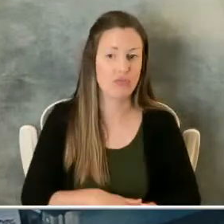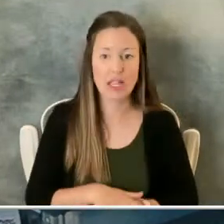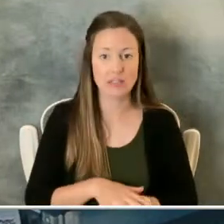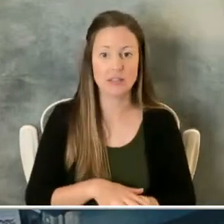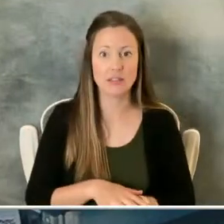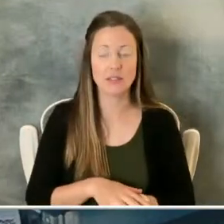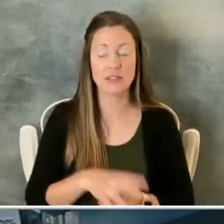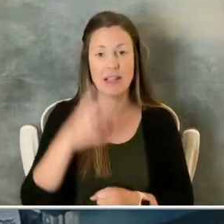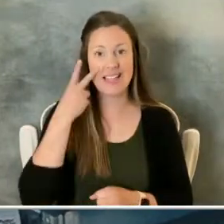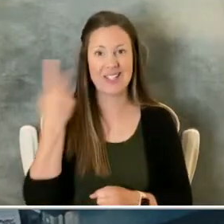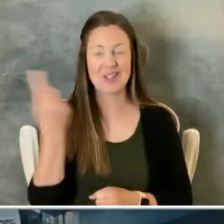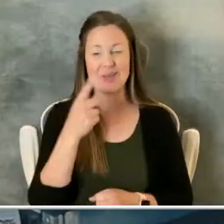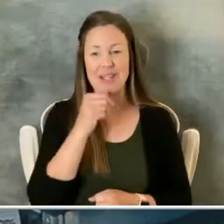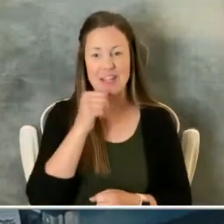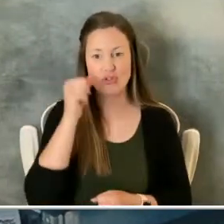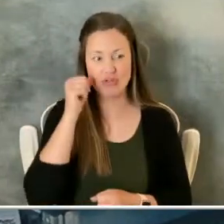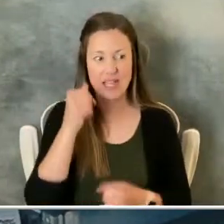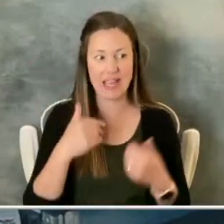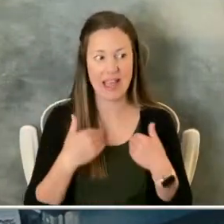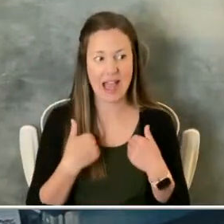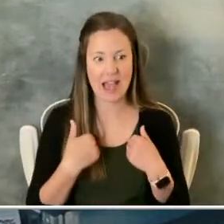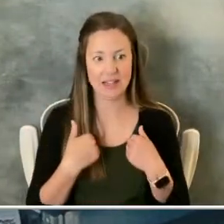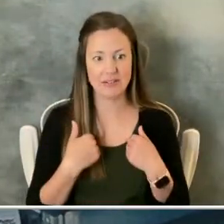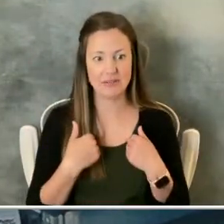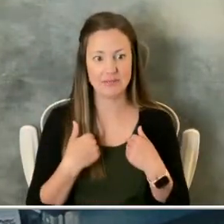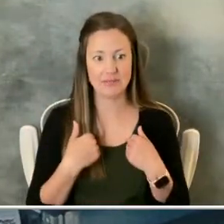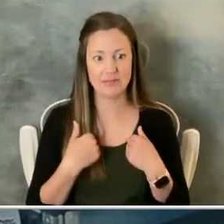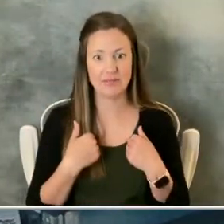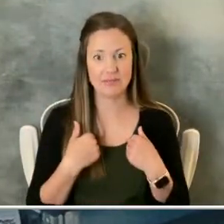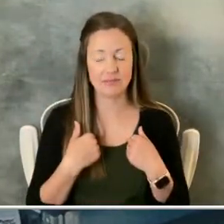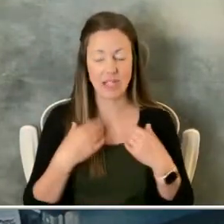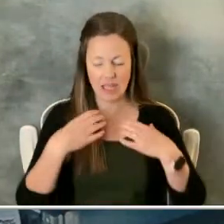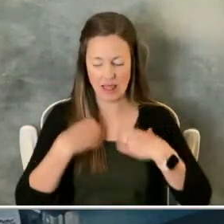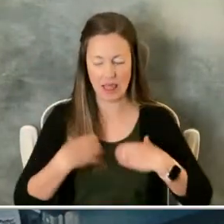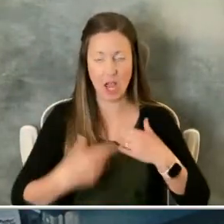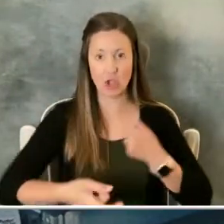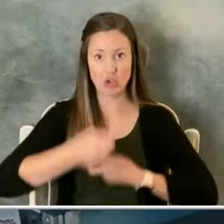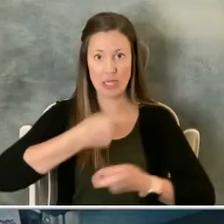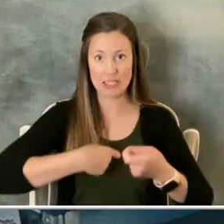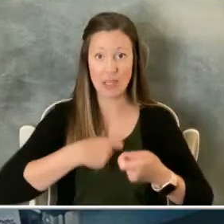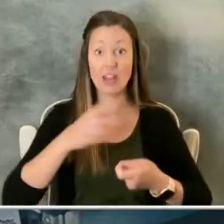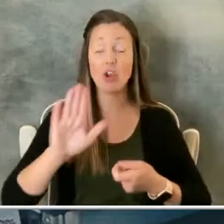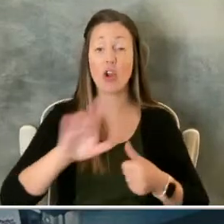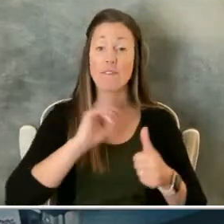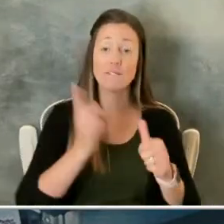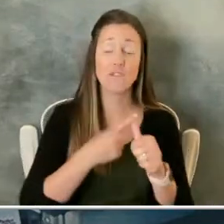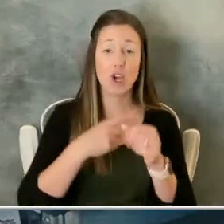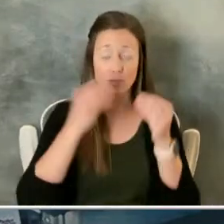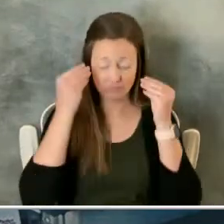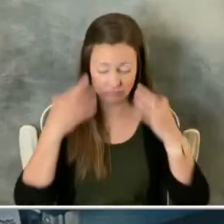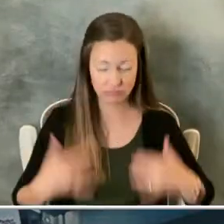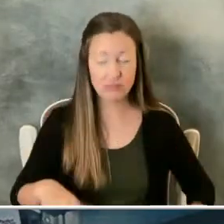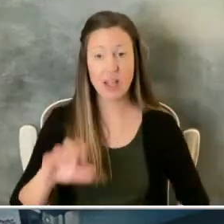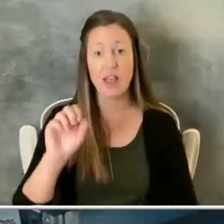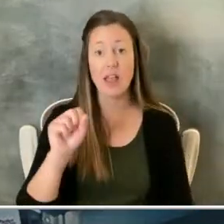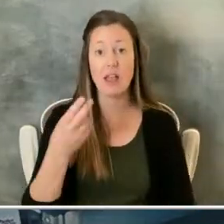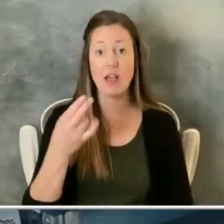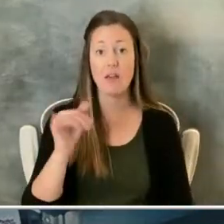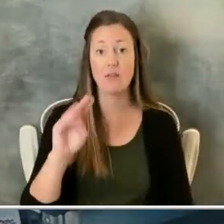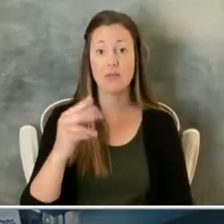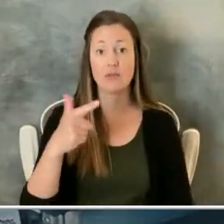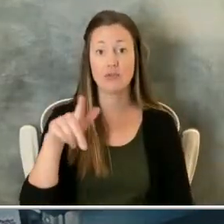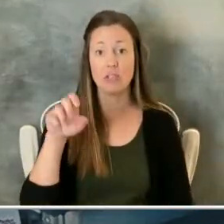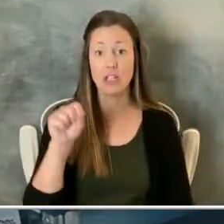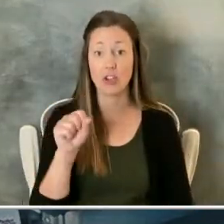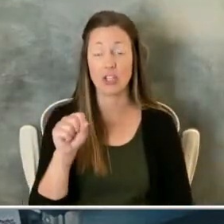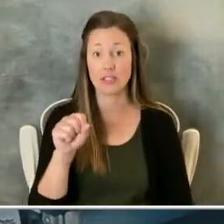that had a lung transplant patient, and she had her first outbreak of shingles. And you sit back and you're like, wow, a lot of stress had happened,